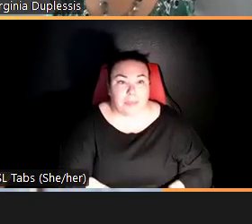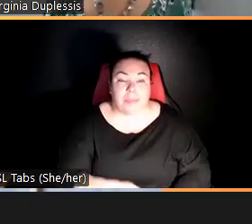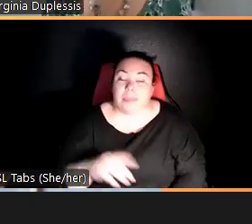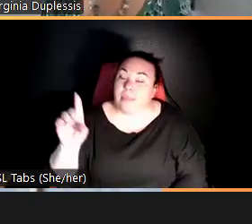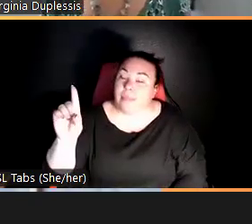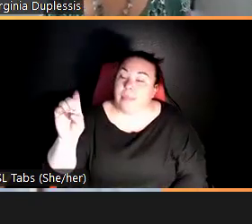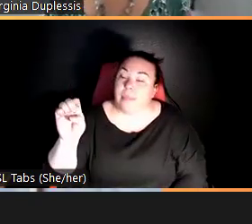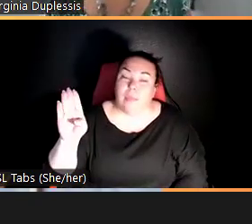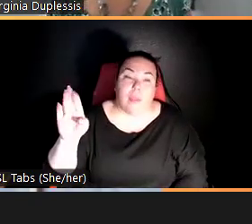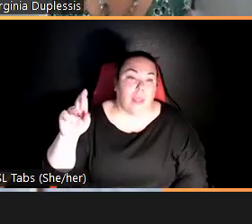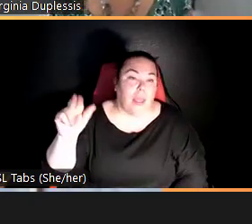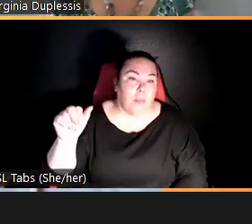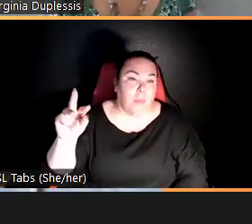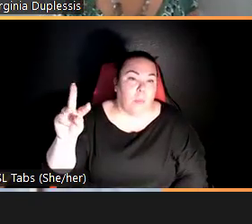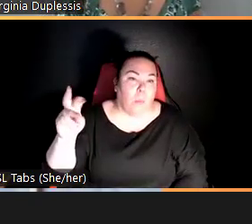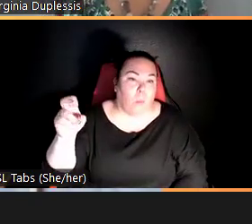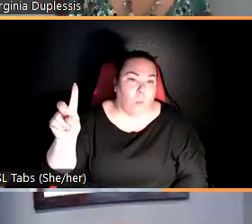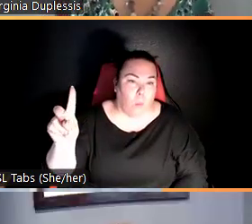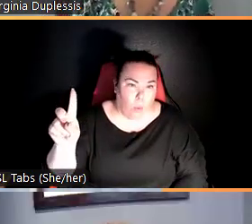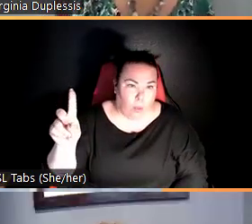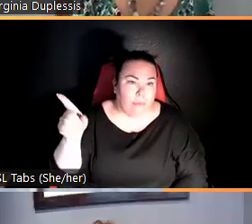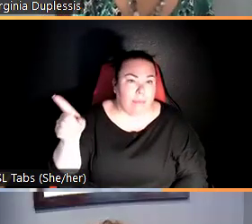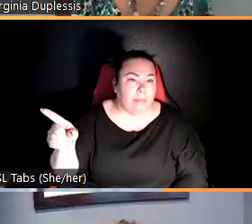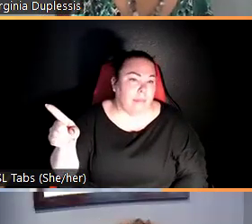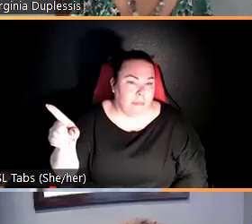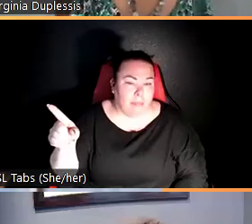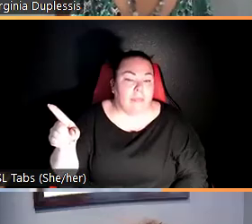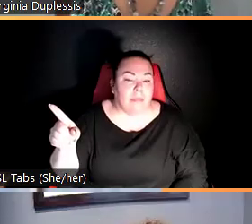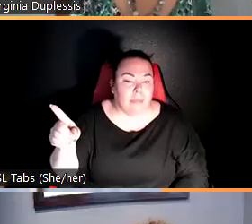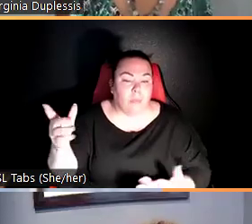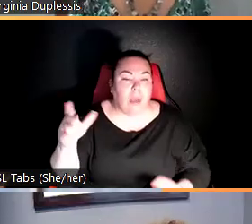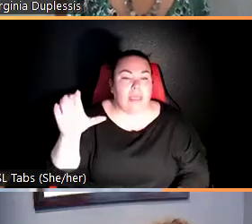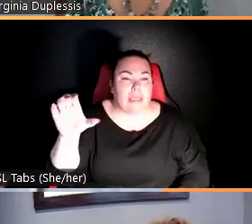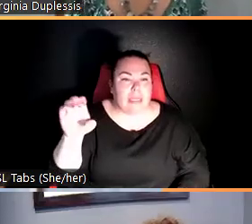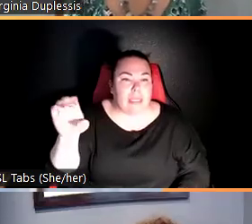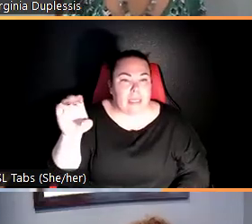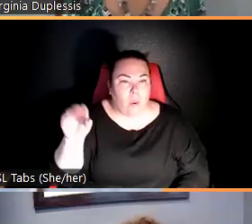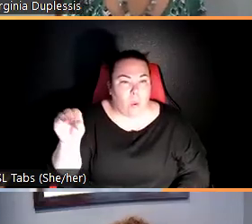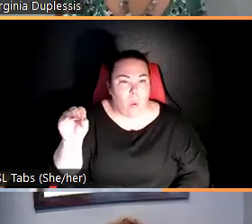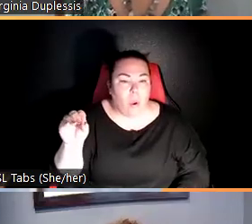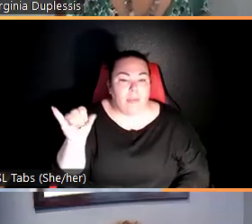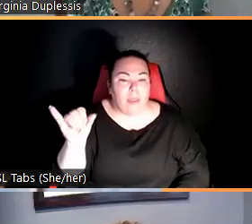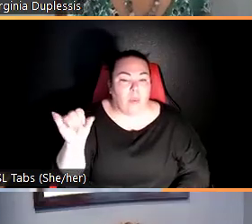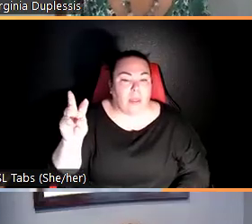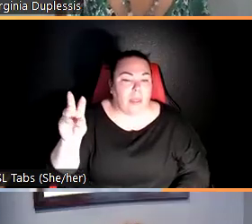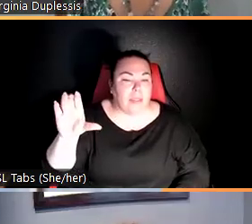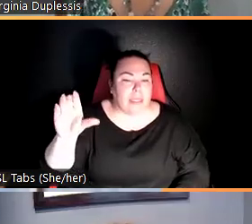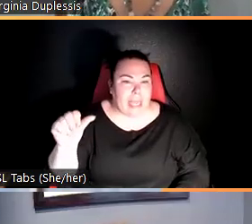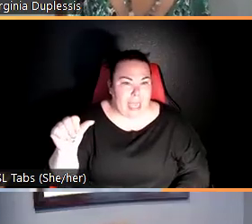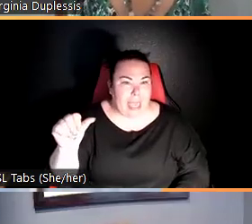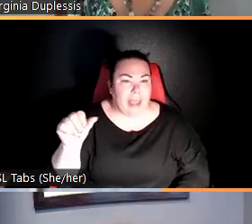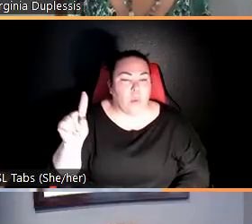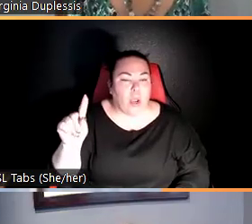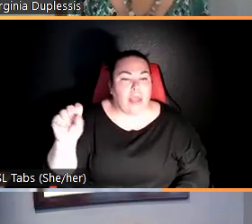Ward, who is the CEO of YWCA of San Gabriel Valley. I have had the honor of working